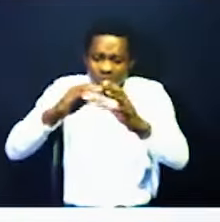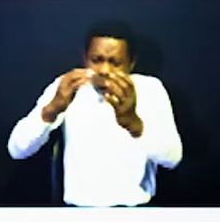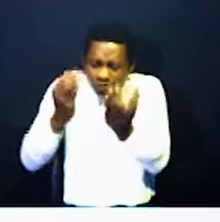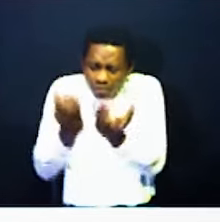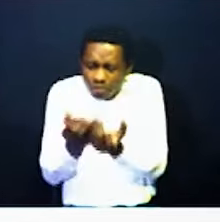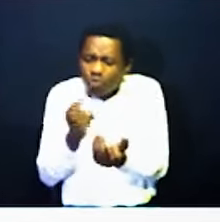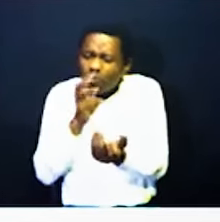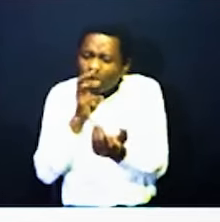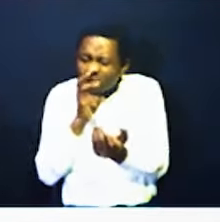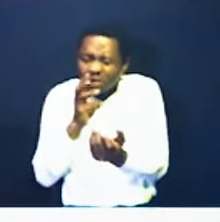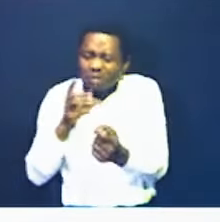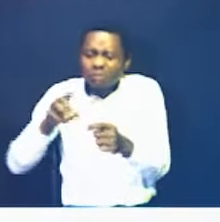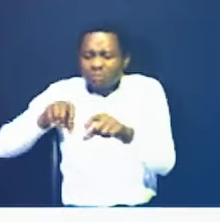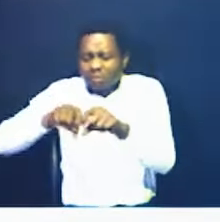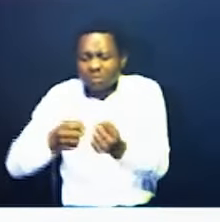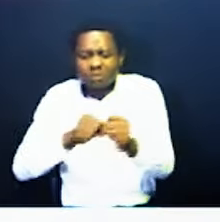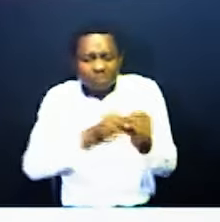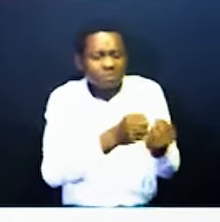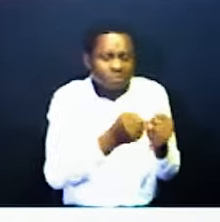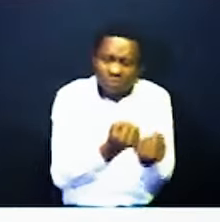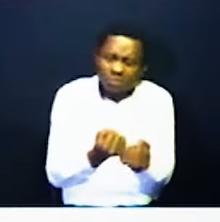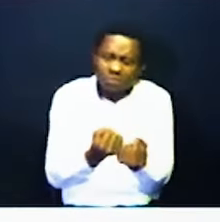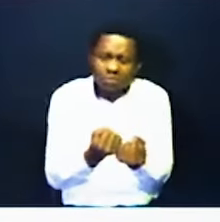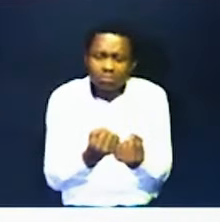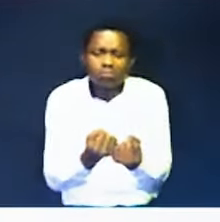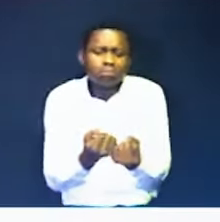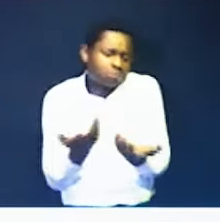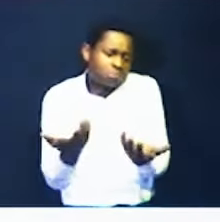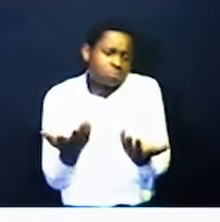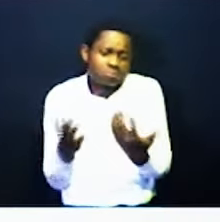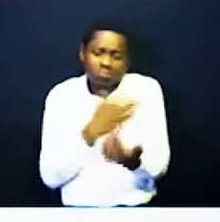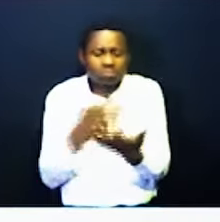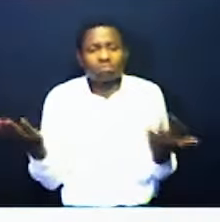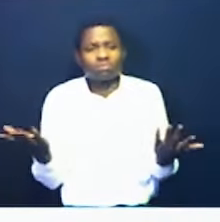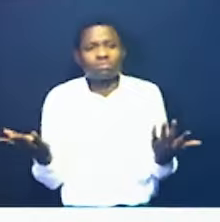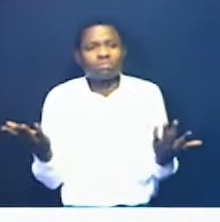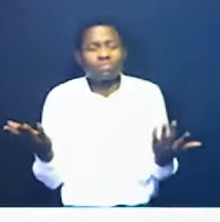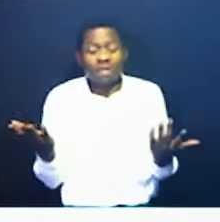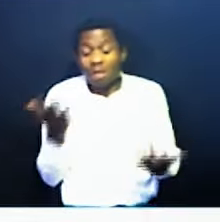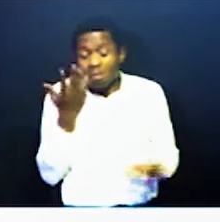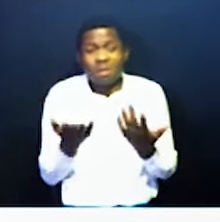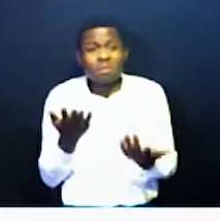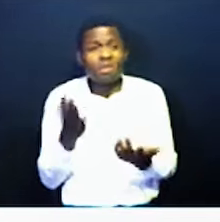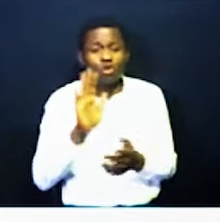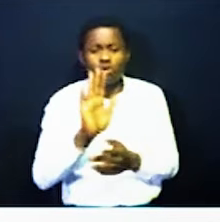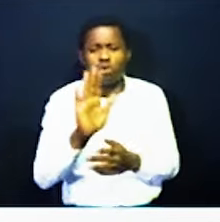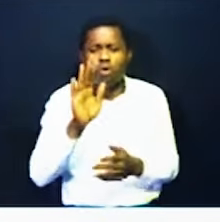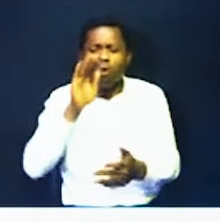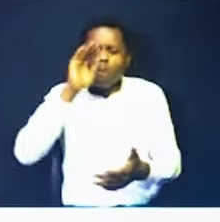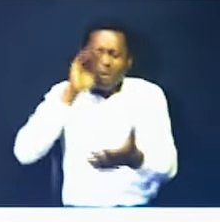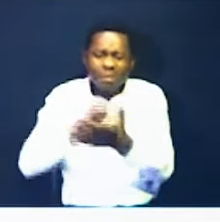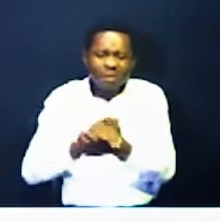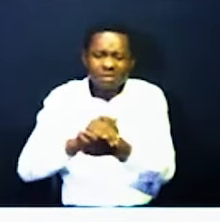It cannot hold water. And to me, and cleanse you. It is as if my marriage cannot hold.